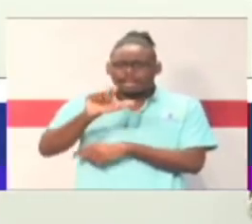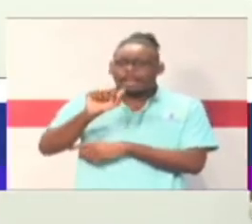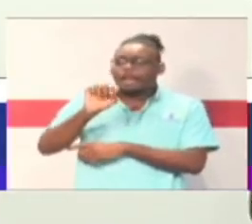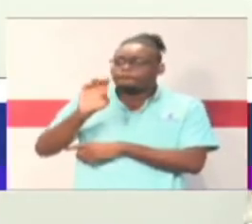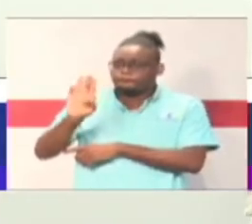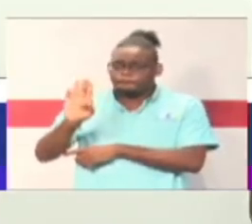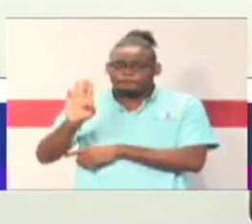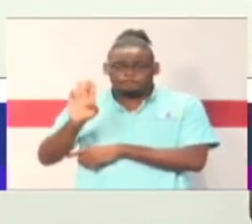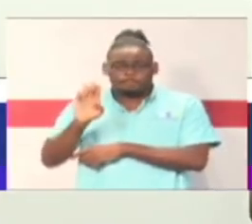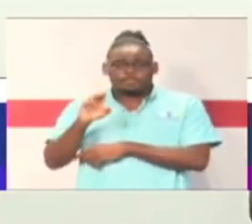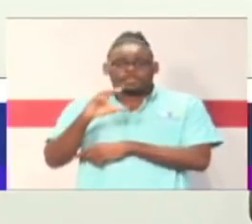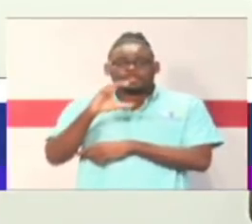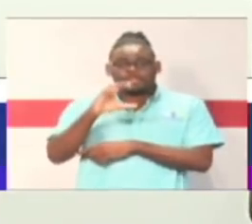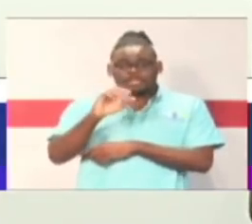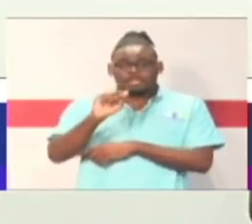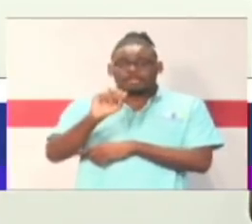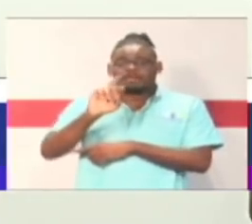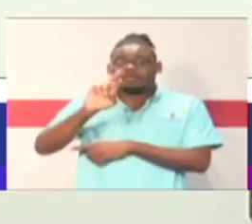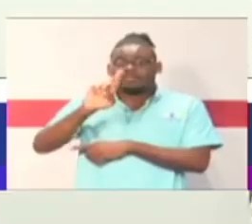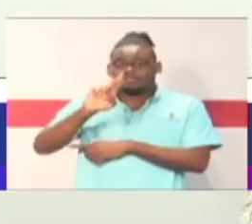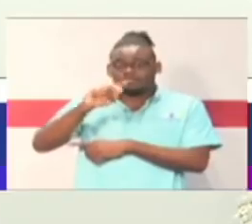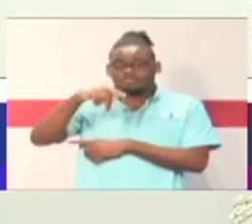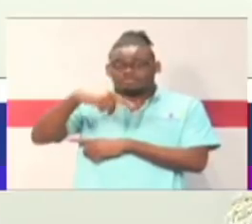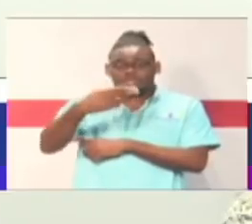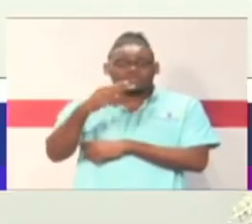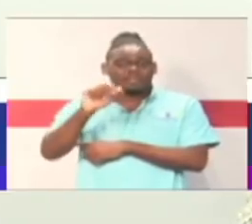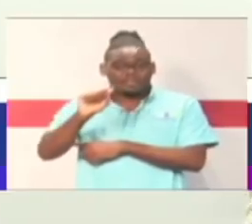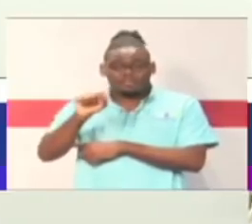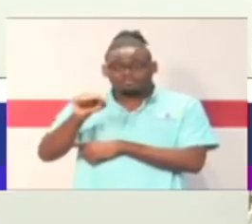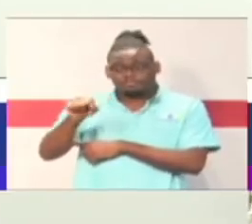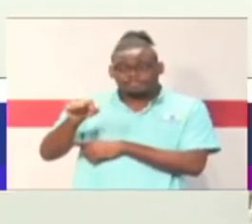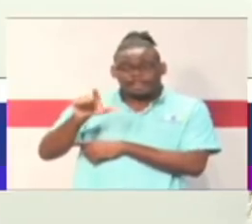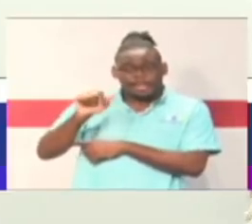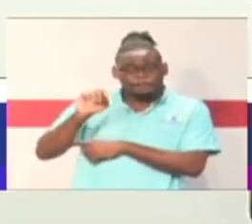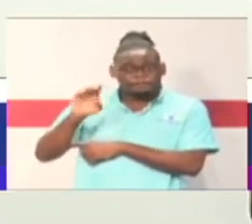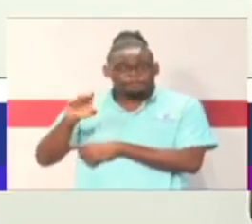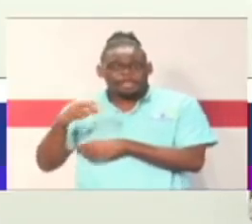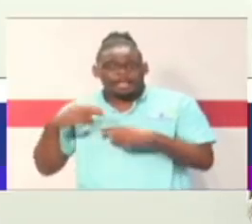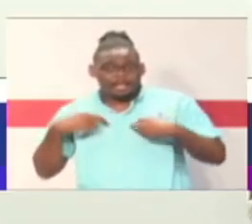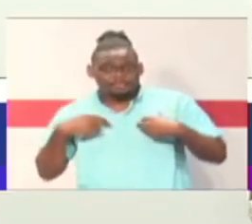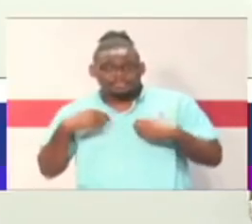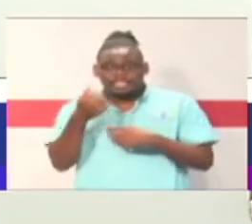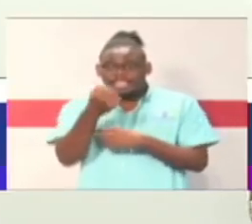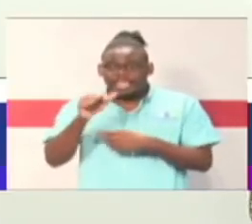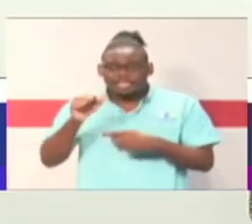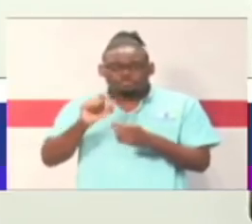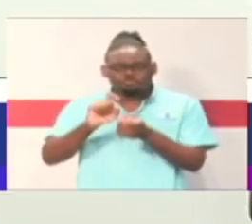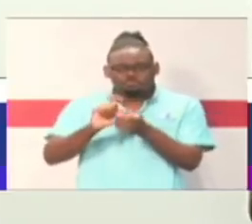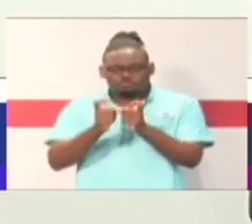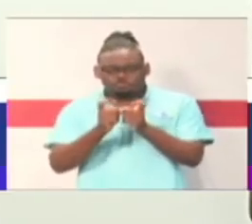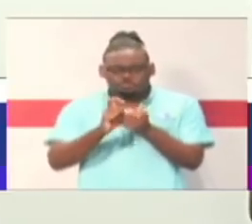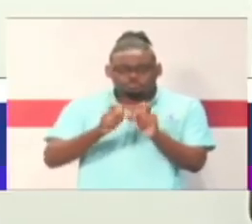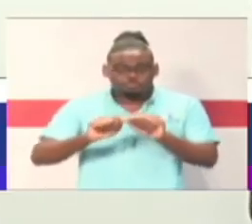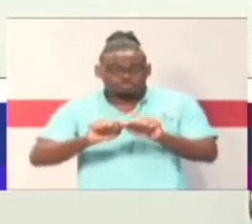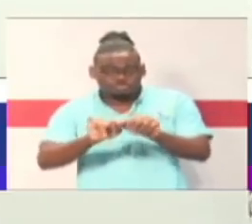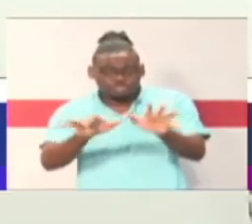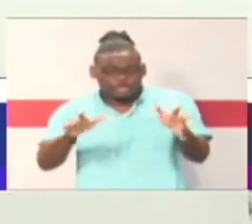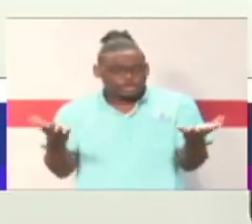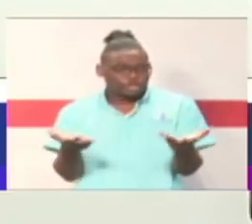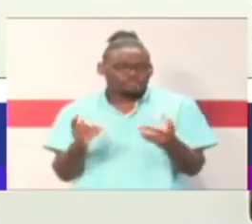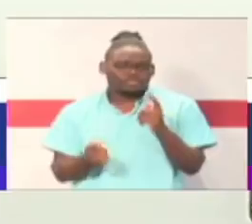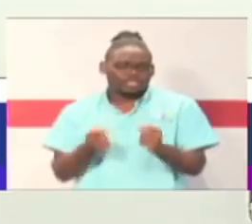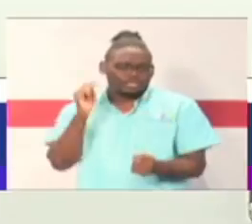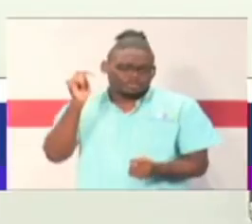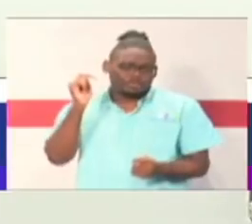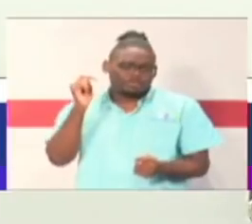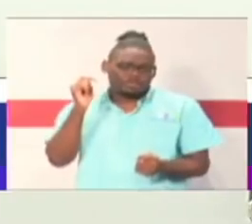ensure that variants are detected. And we also, of course, look at the clinical status of those patients, which Dr. Trotman looks at.